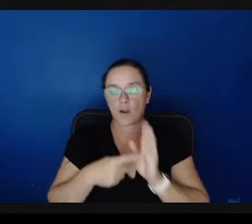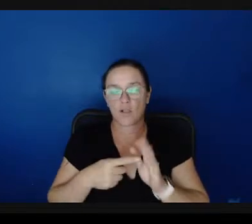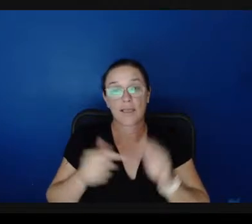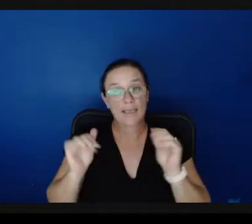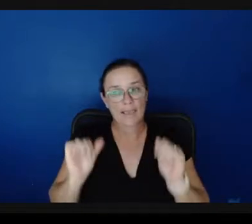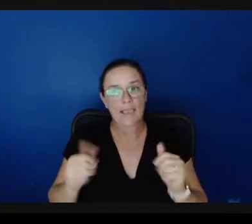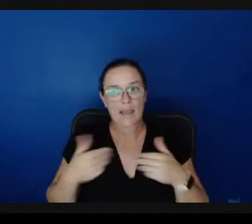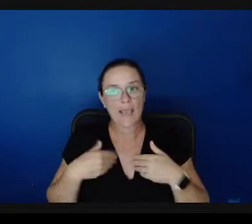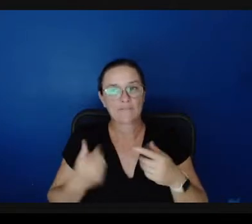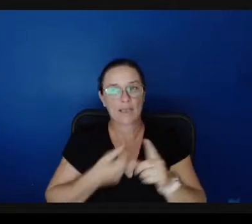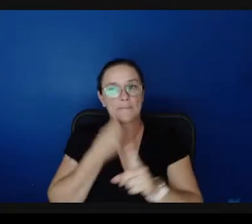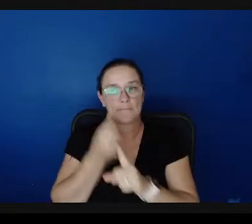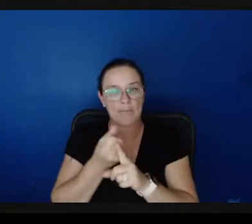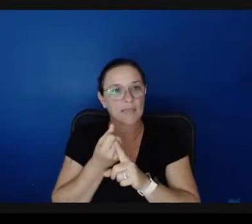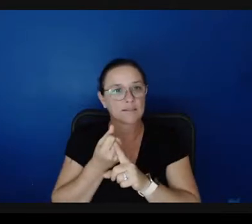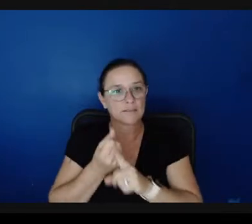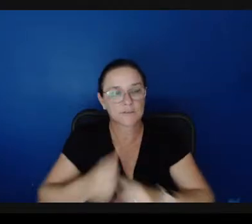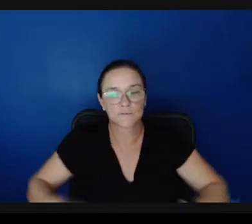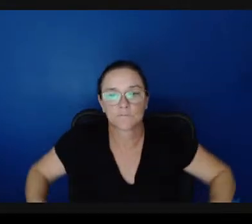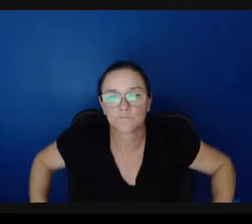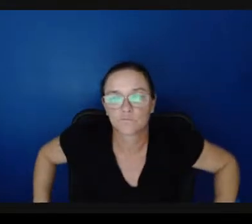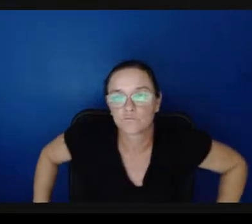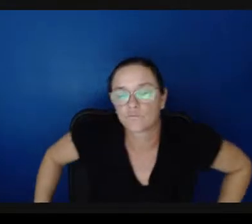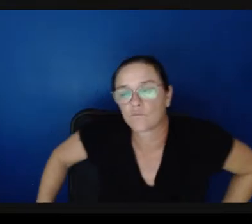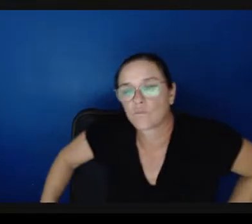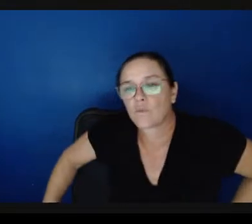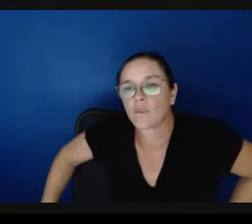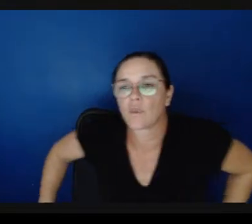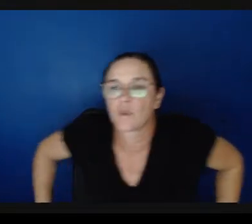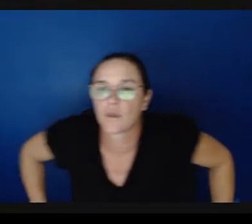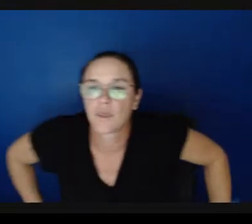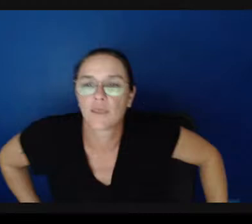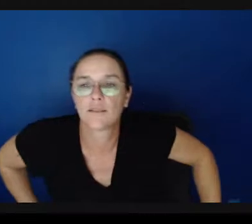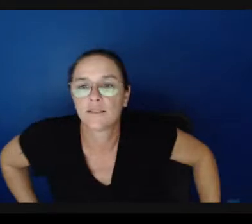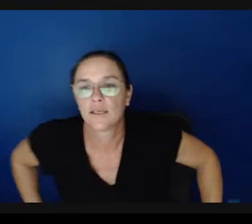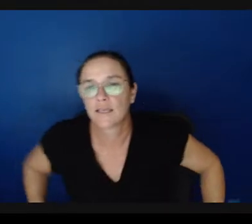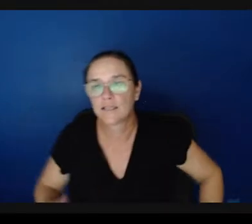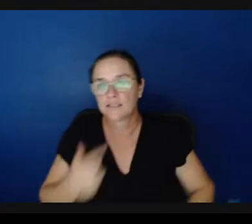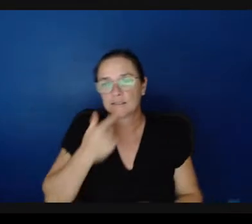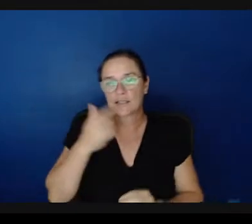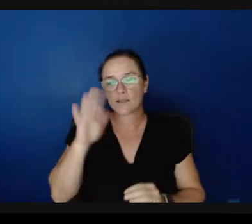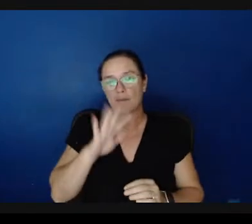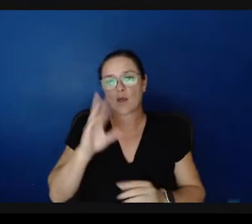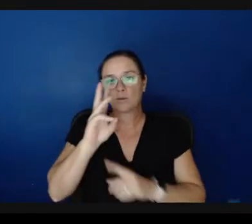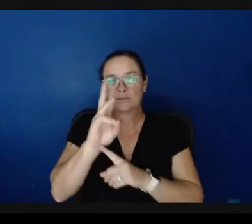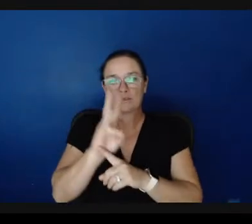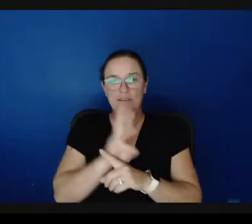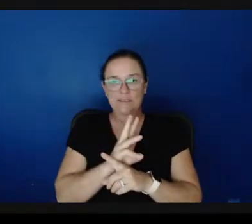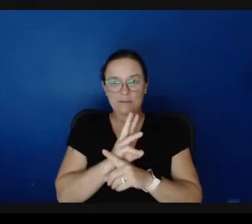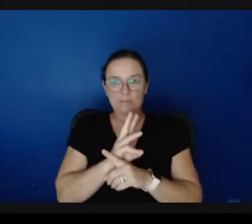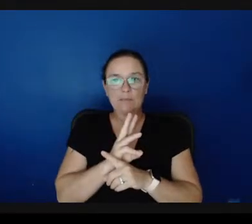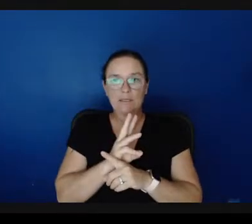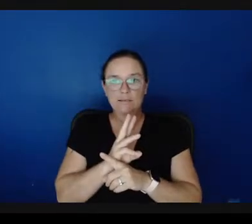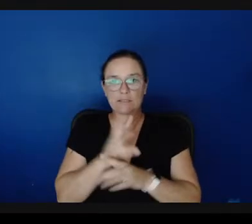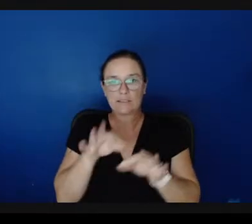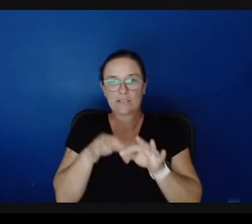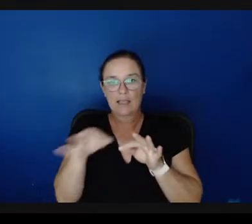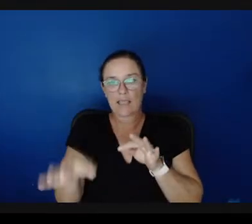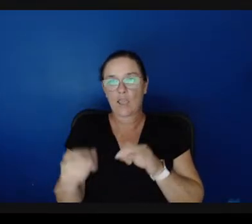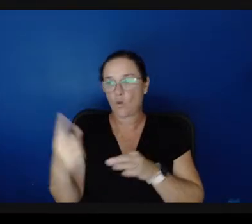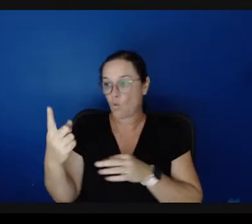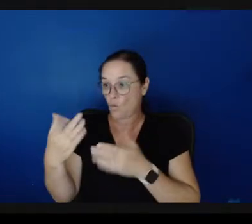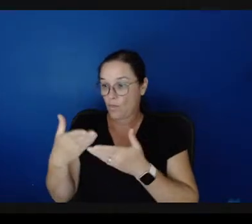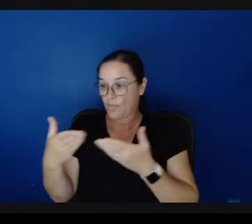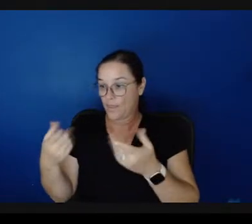significant impact. There is a time delay. They say the typical time is about 6 months between one thing happening in one volcano and that